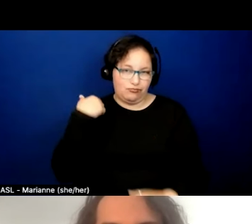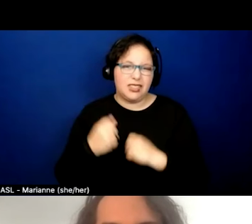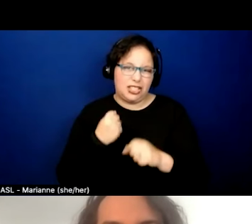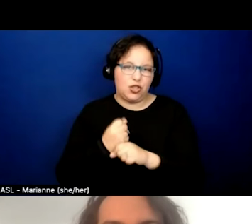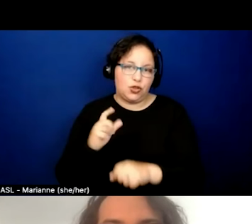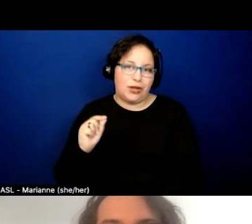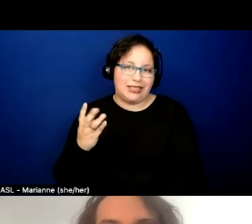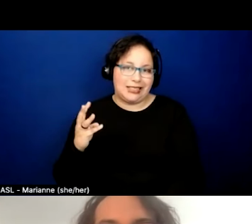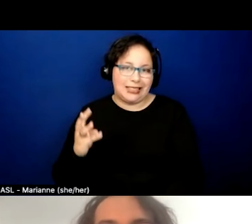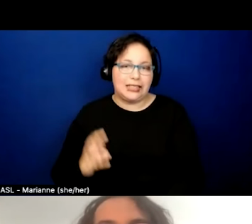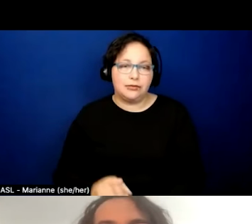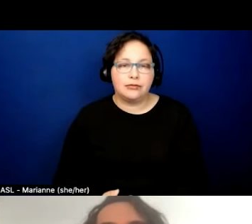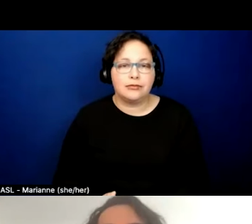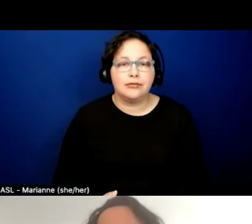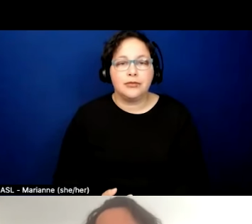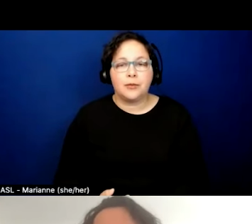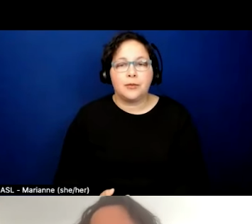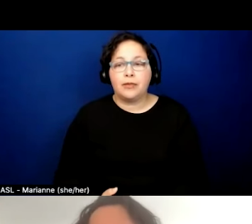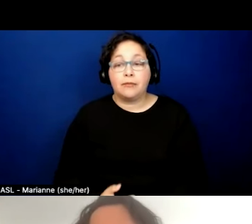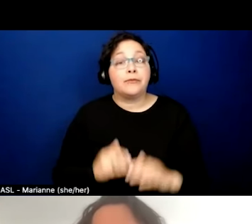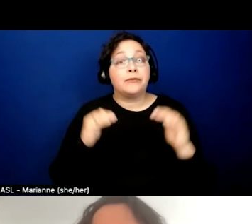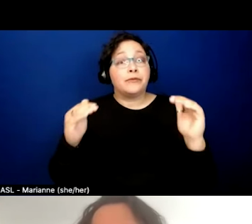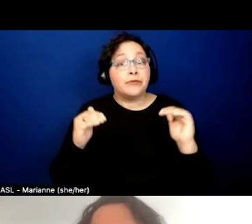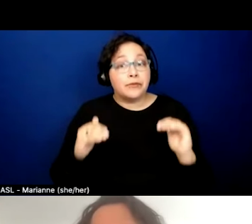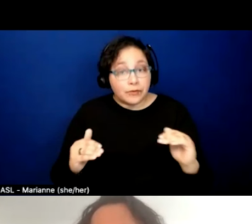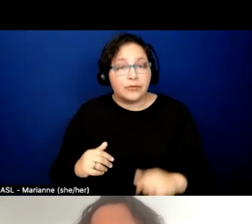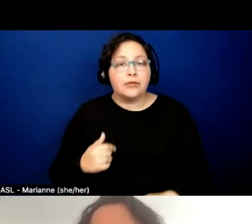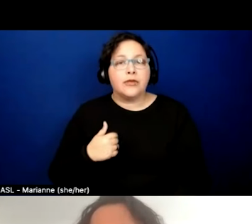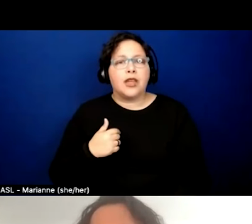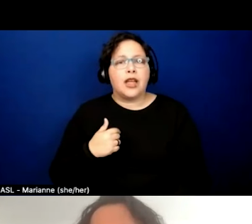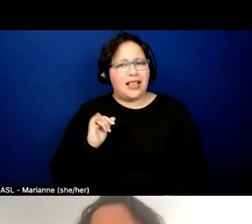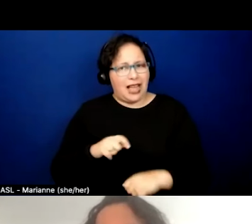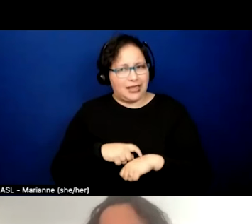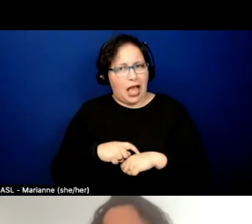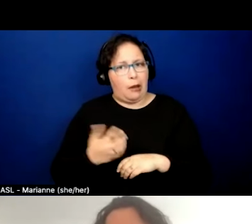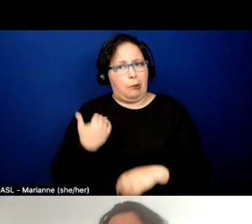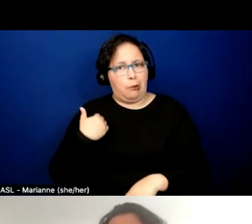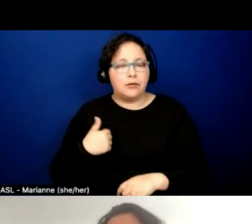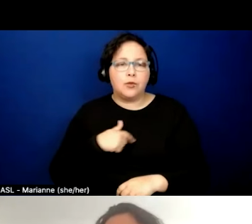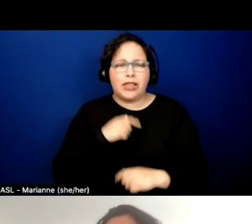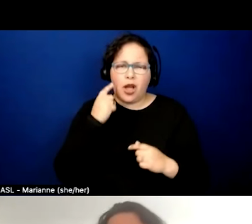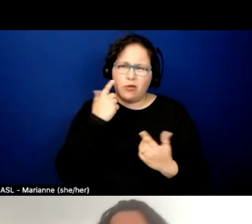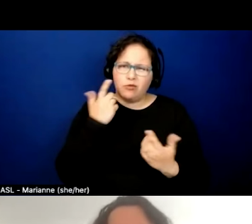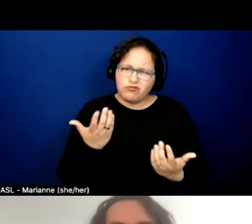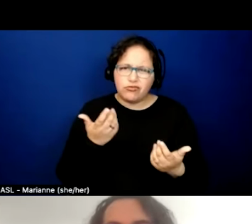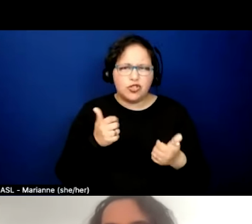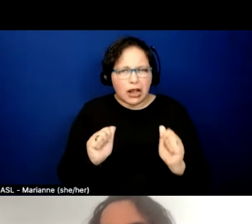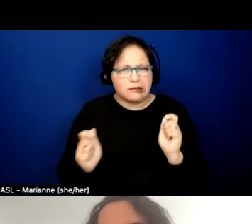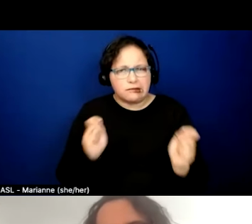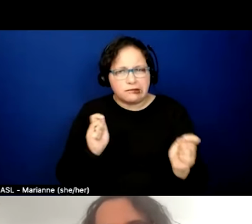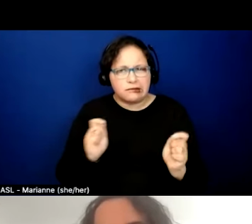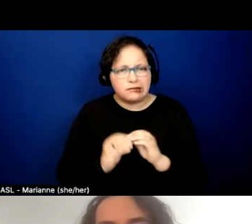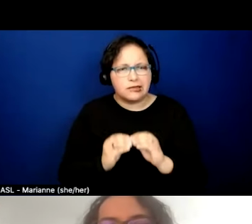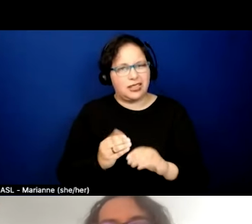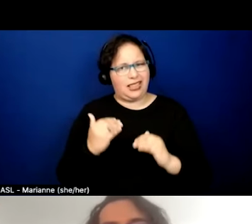2016. Then we started thinking that our efforts were limited to the editor, but